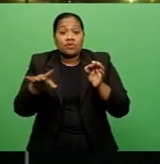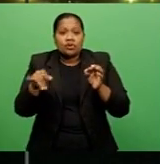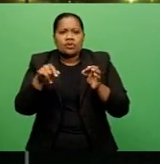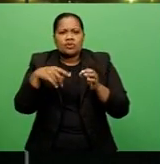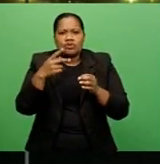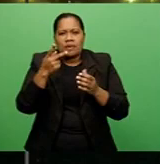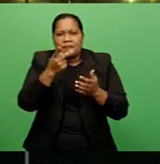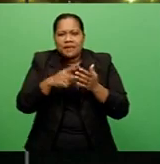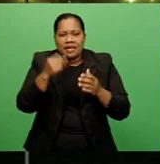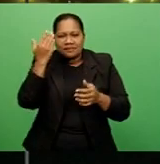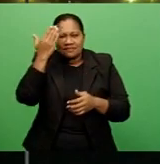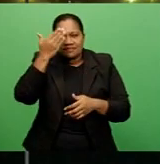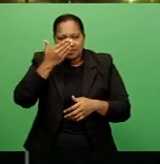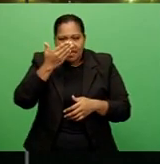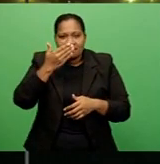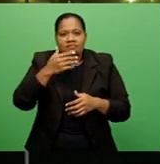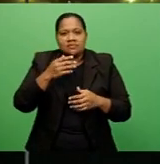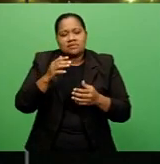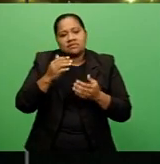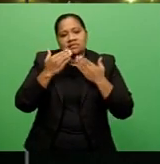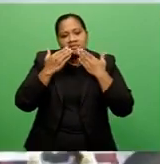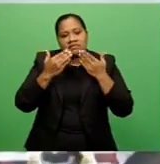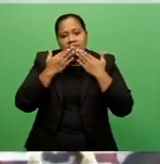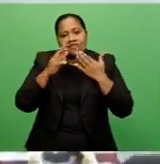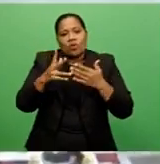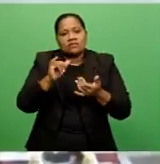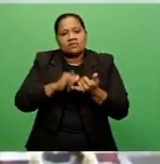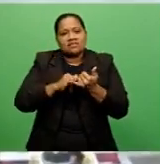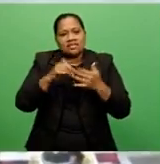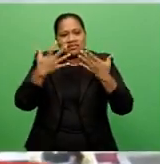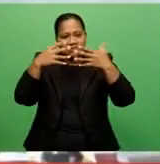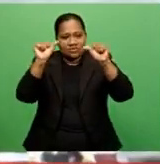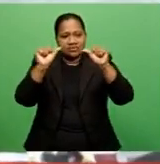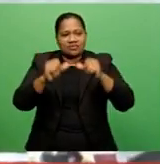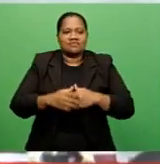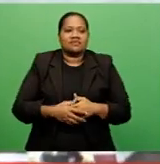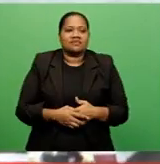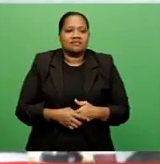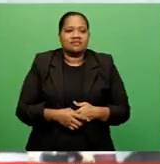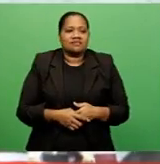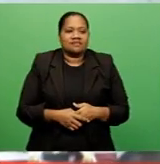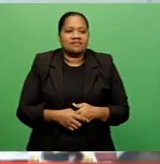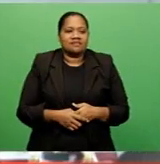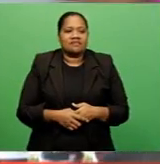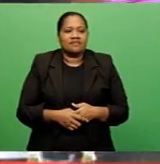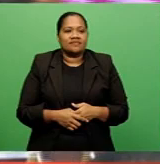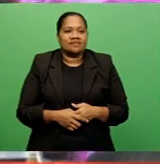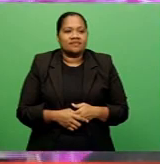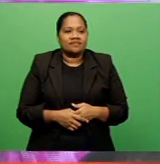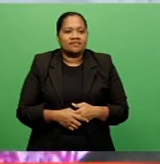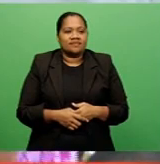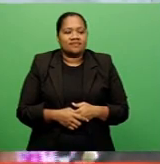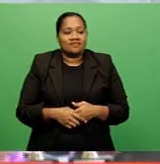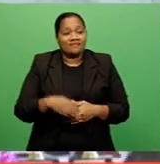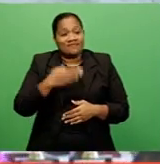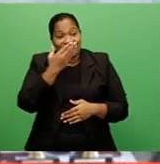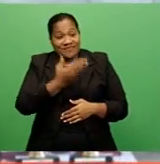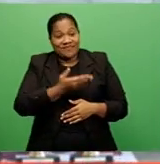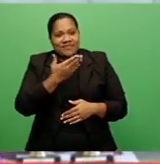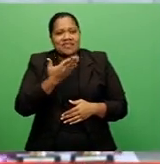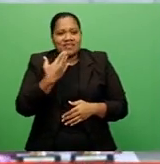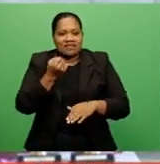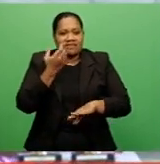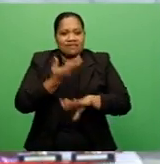is grateful for his son's achievement. Nicolau's son, Yana Dokanasinga, set a new record for Hatusukuna